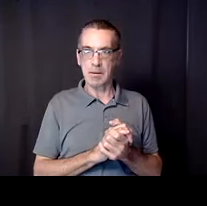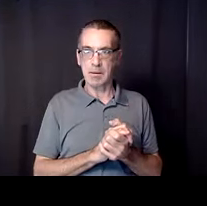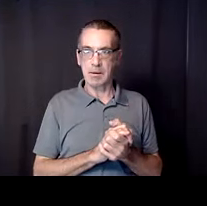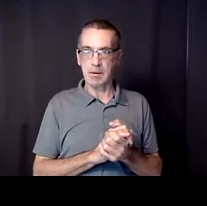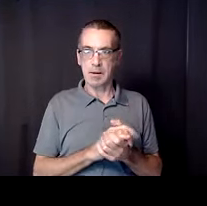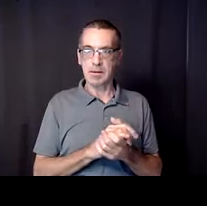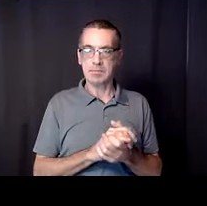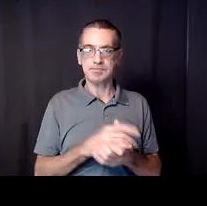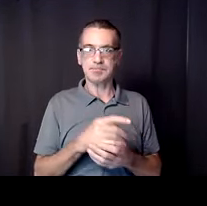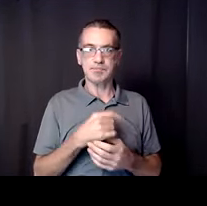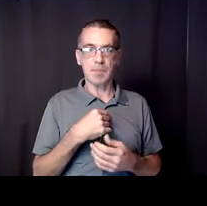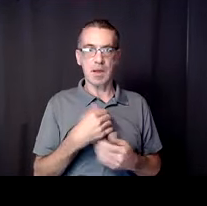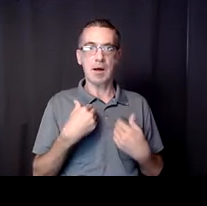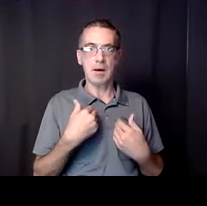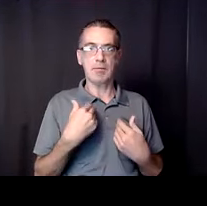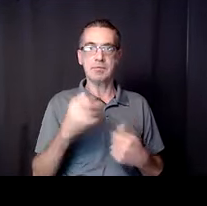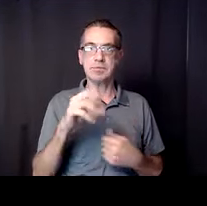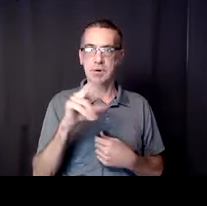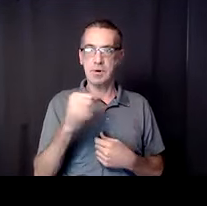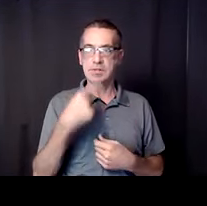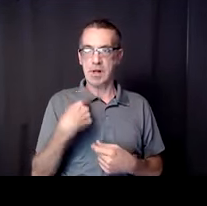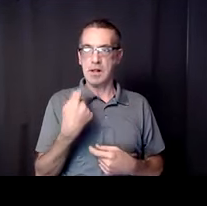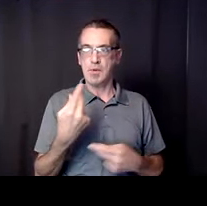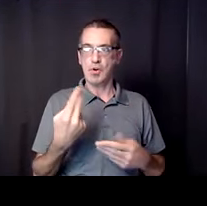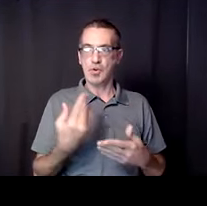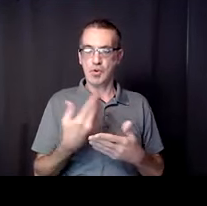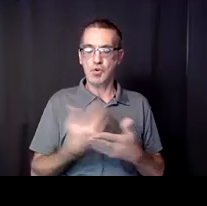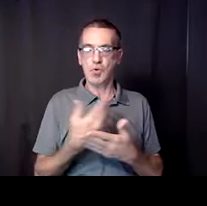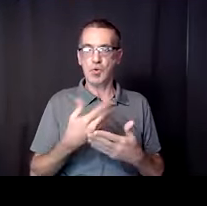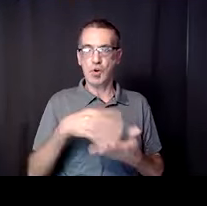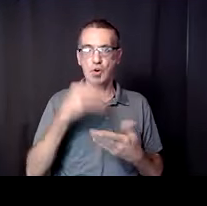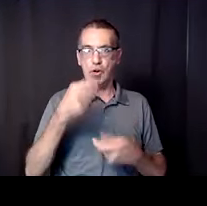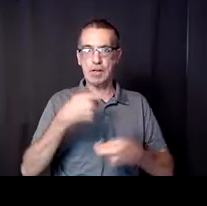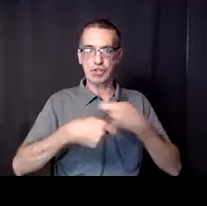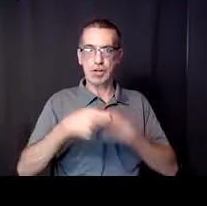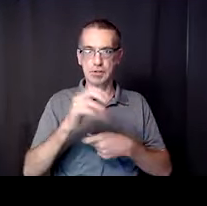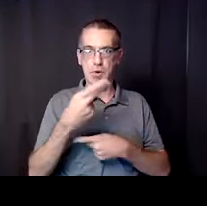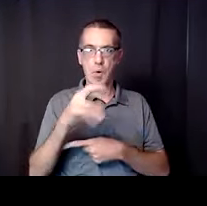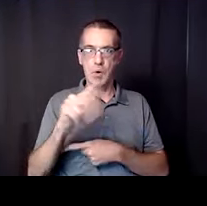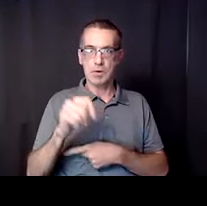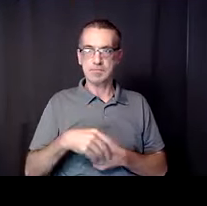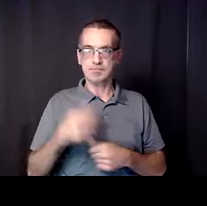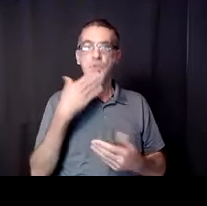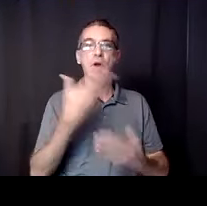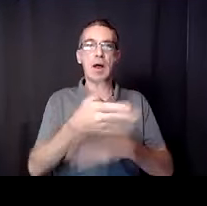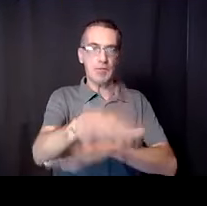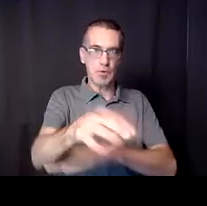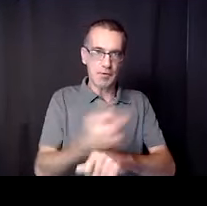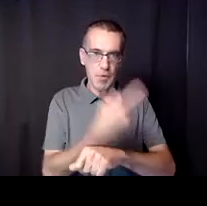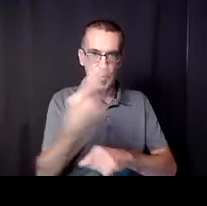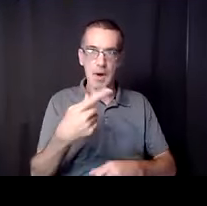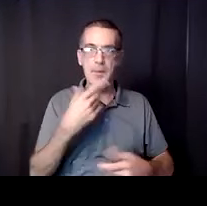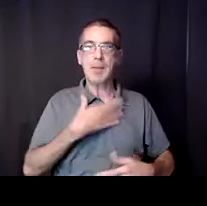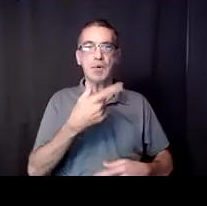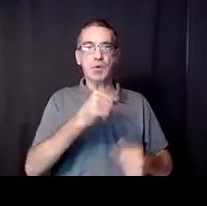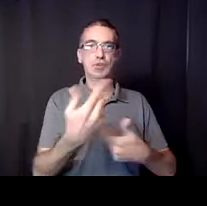And I'll have Sarah tell us a little bit about our new Learning Exchange cohort. Hi everyone, good afternoon. So glad